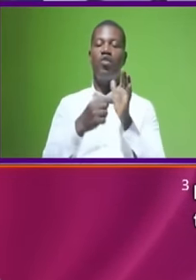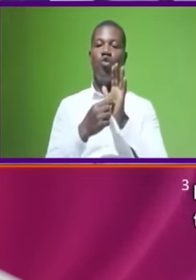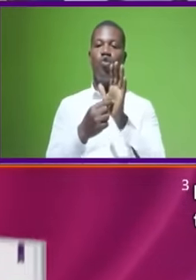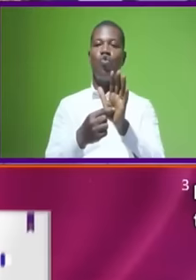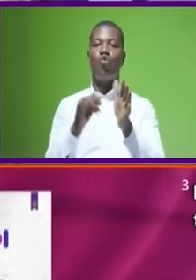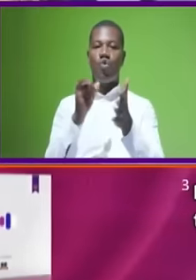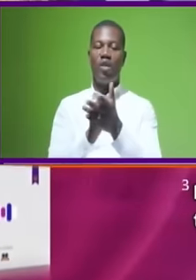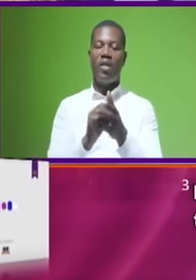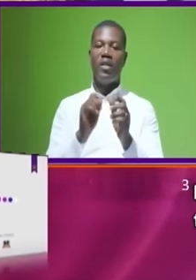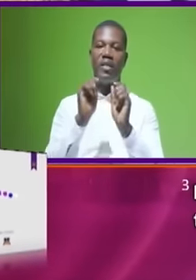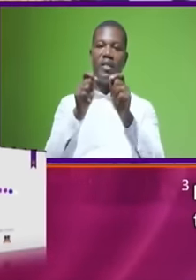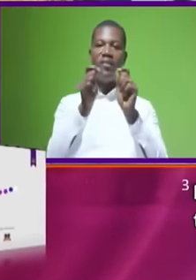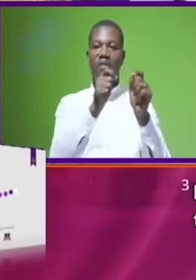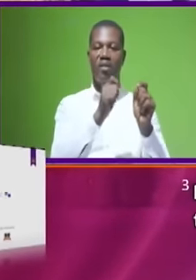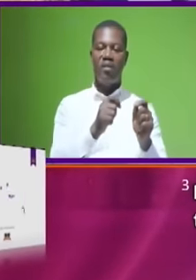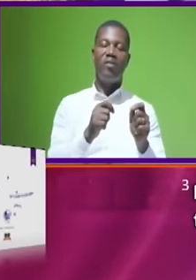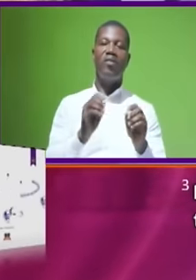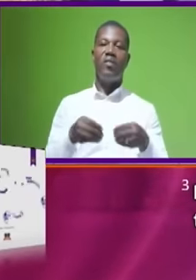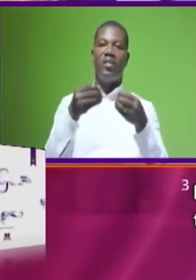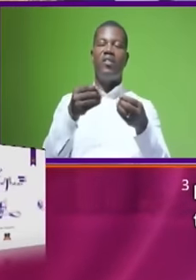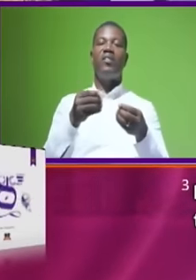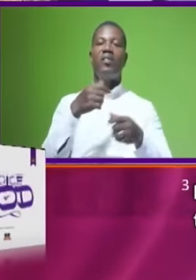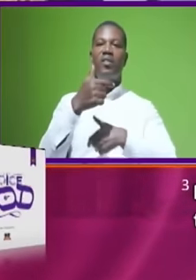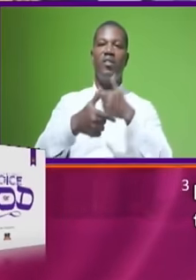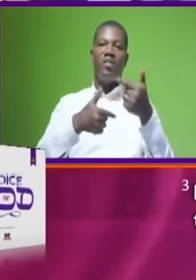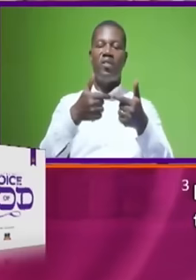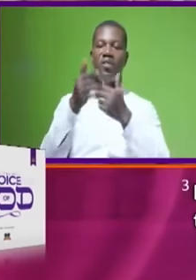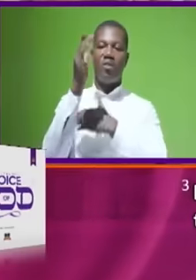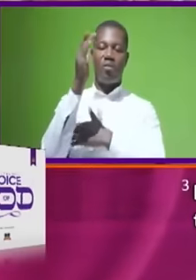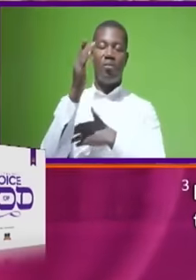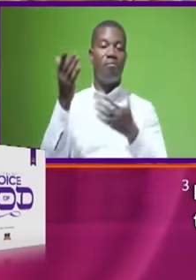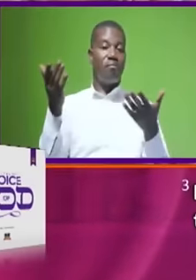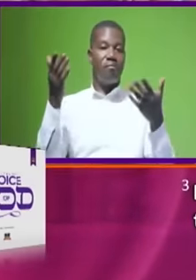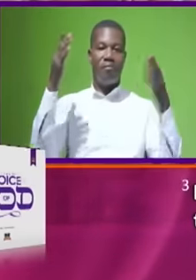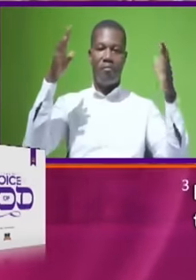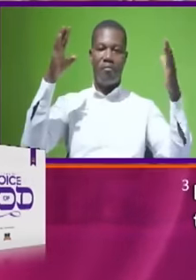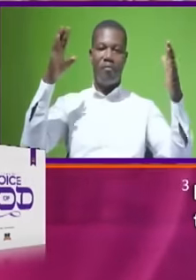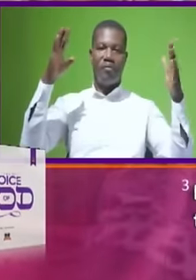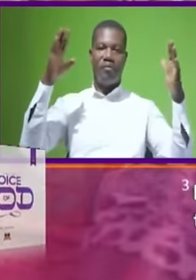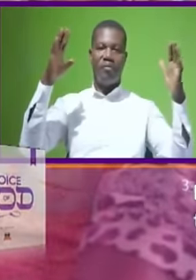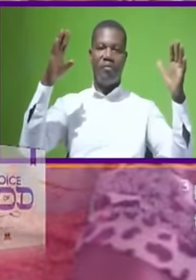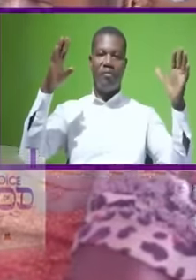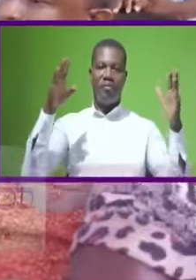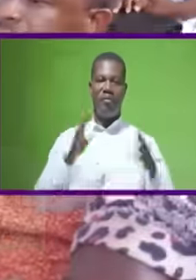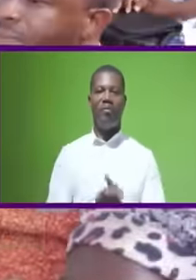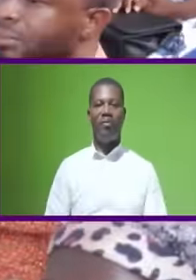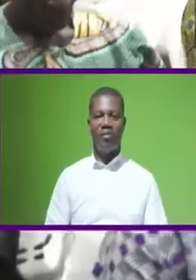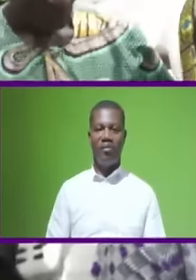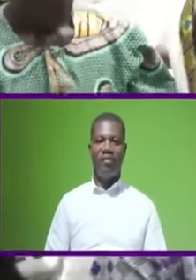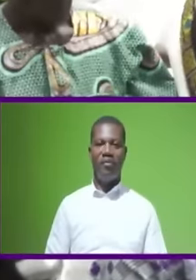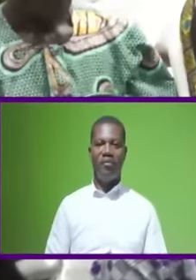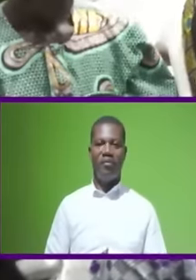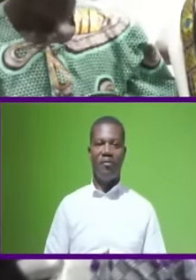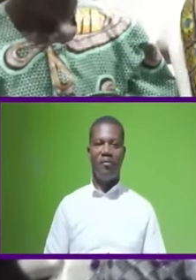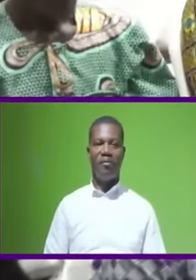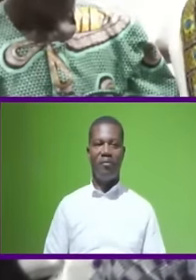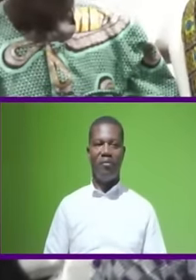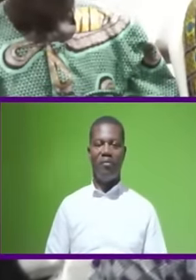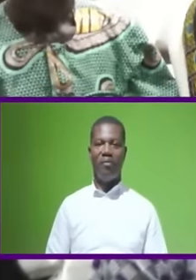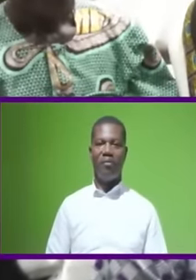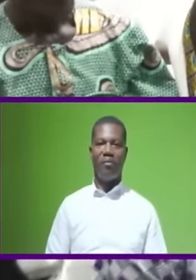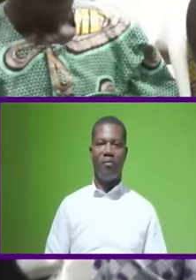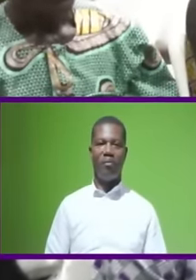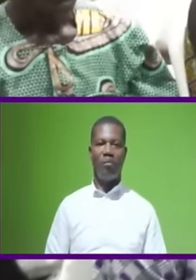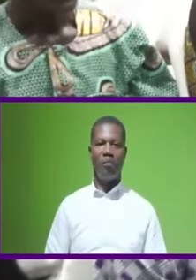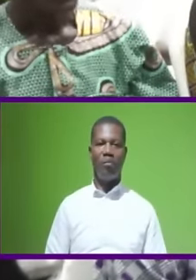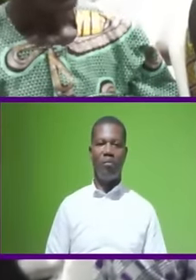mediama adom nyame. So during the days of Peter and the disciples, they were 12 and so they saw